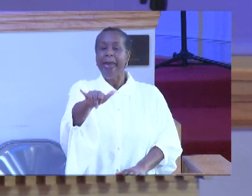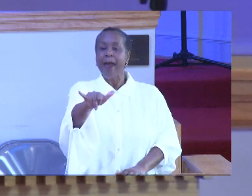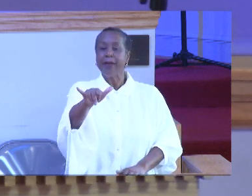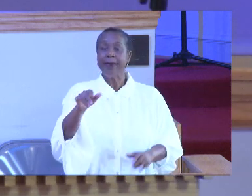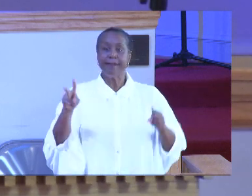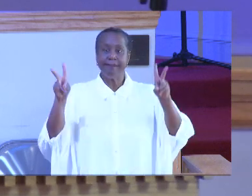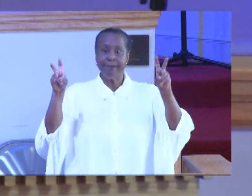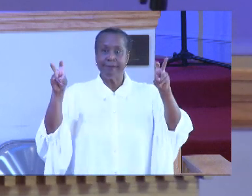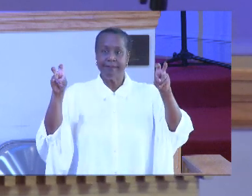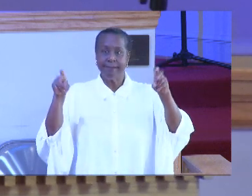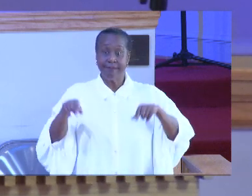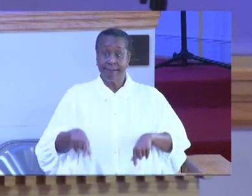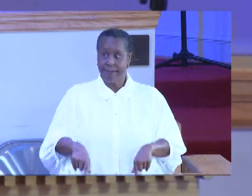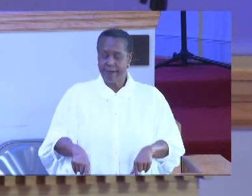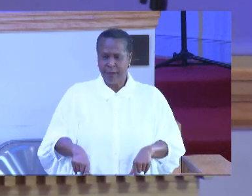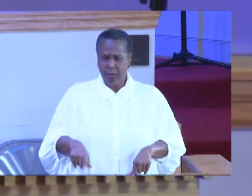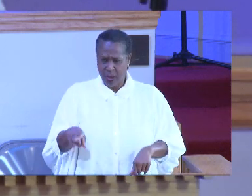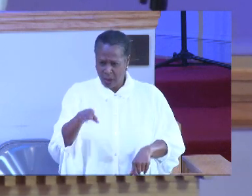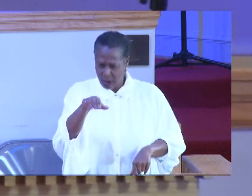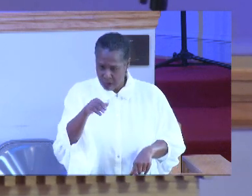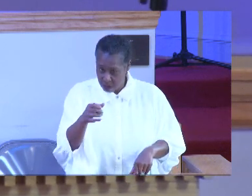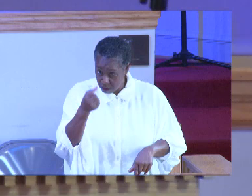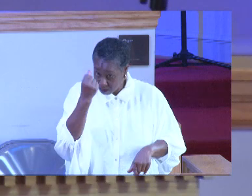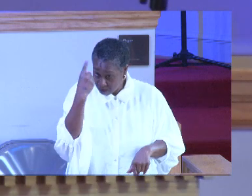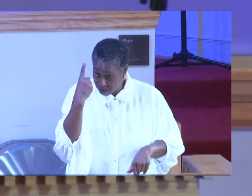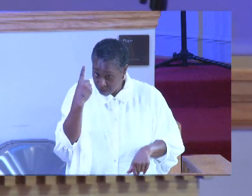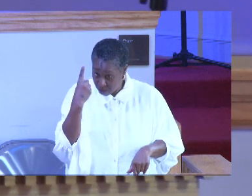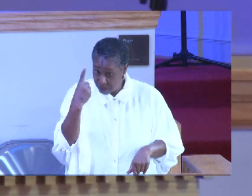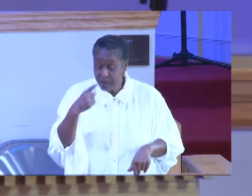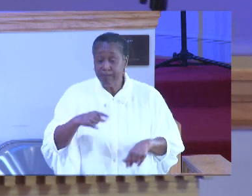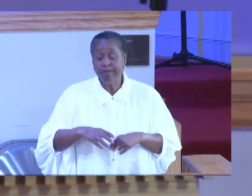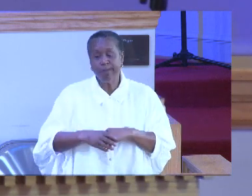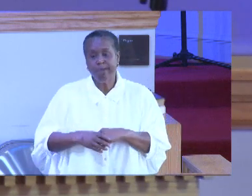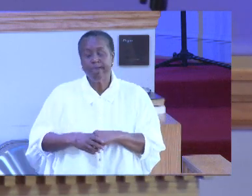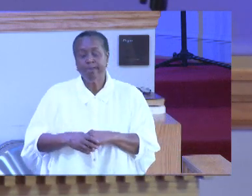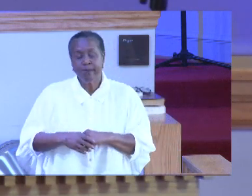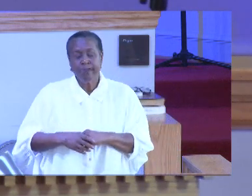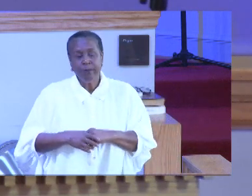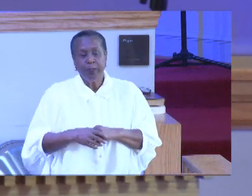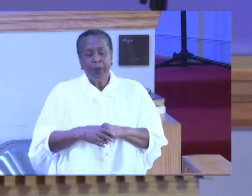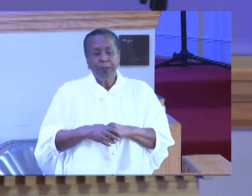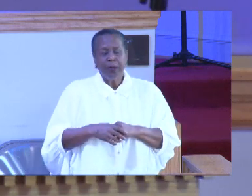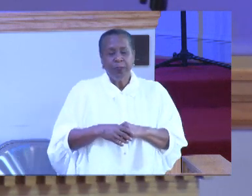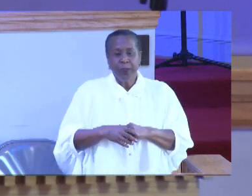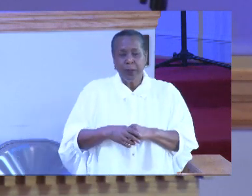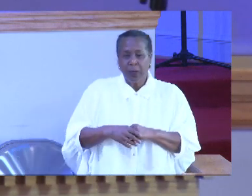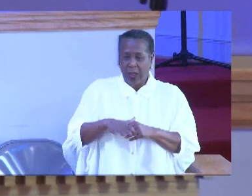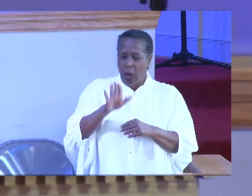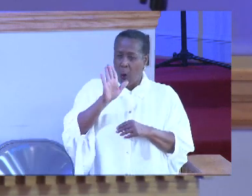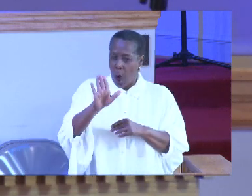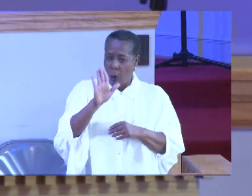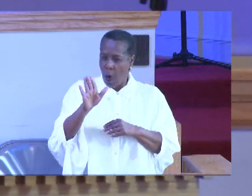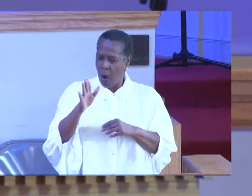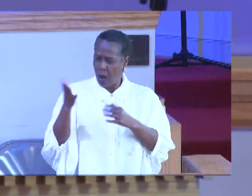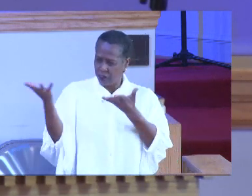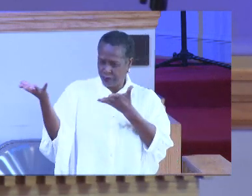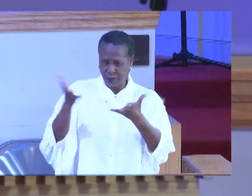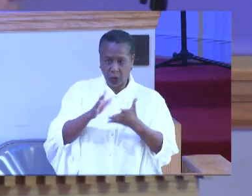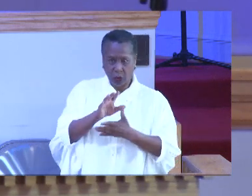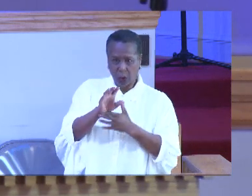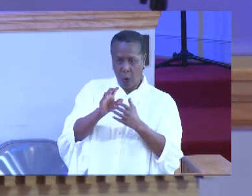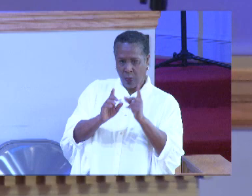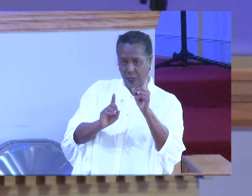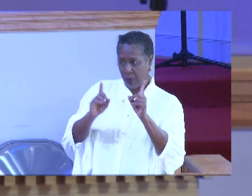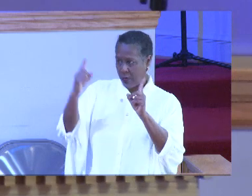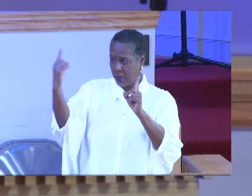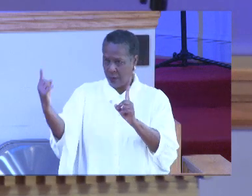Don't miss it, beloved, because in this one exchange, this one vocal exchange, there's a whole